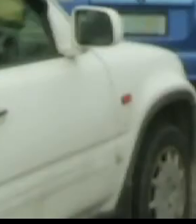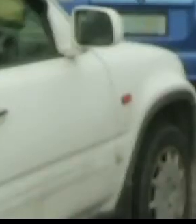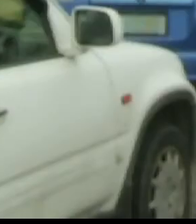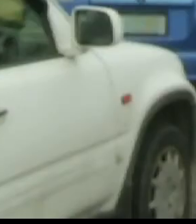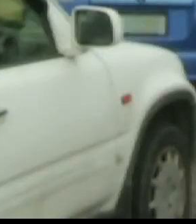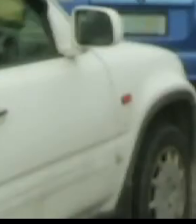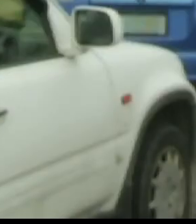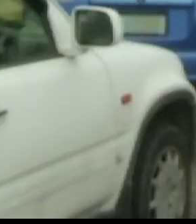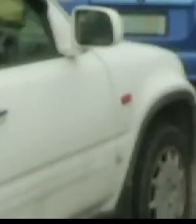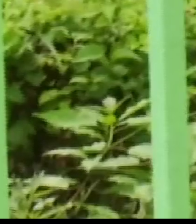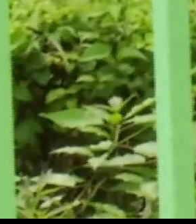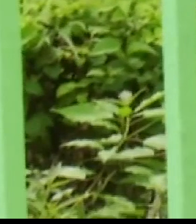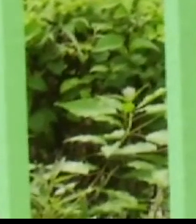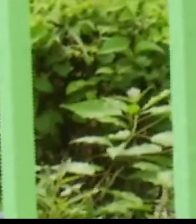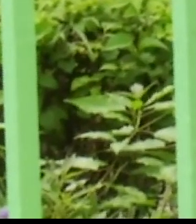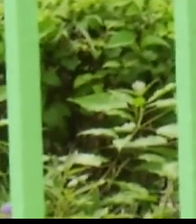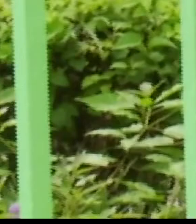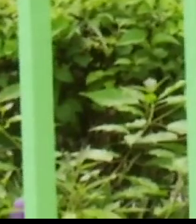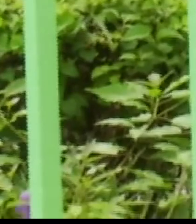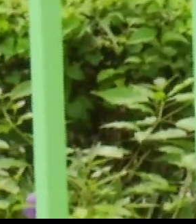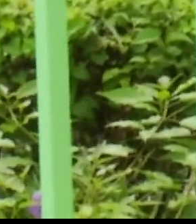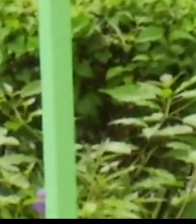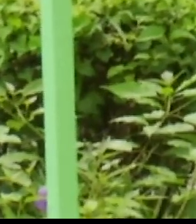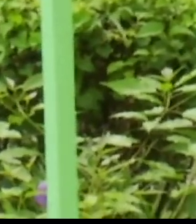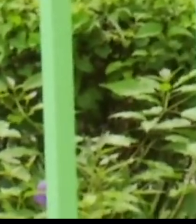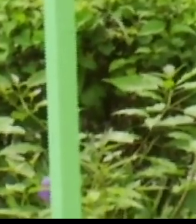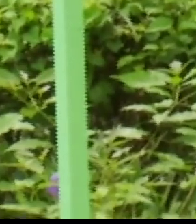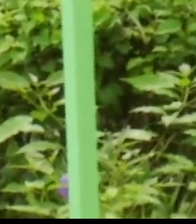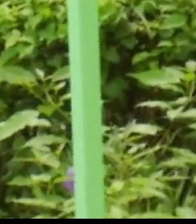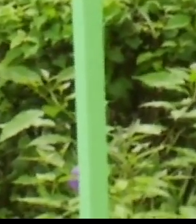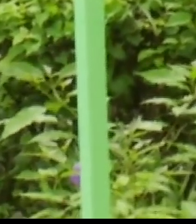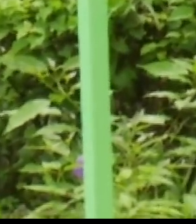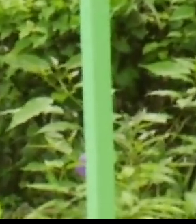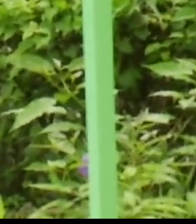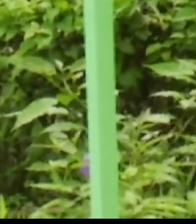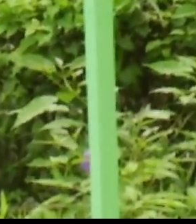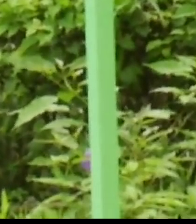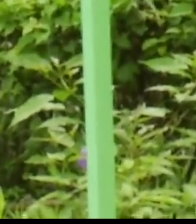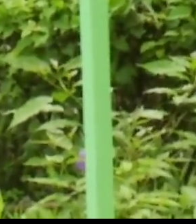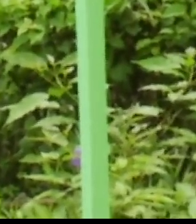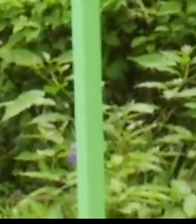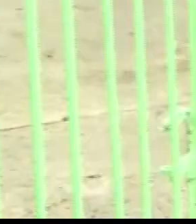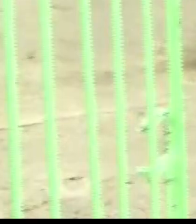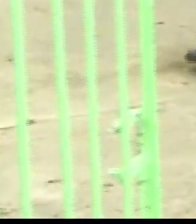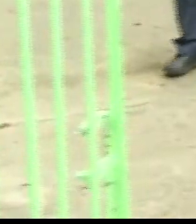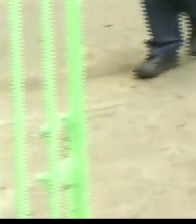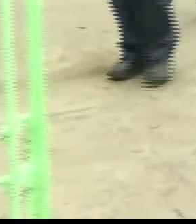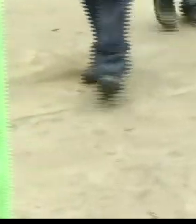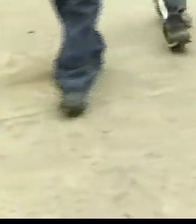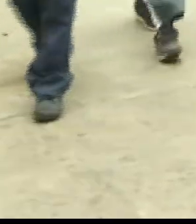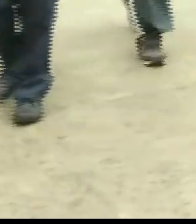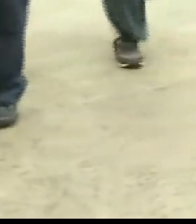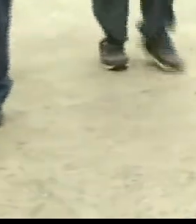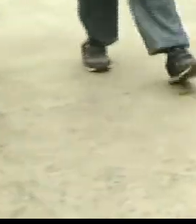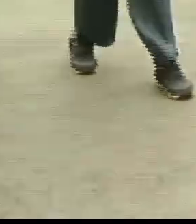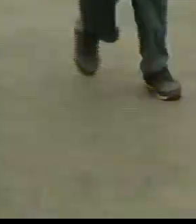Open or close, confusion leads to frustration at Stephen Dillard Primary School. The National Report starts